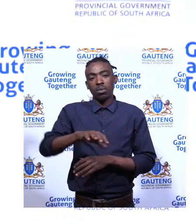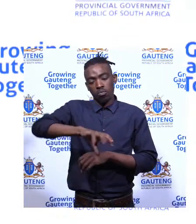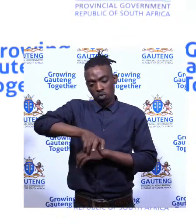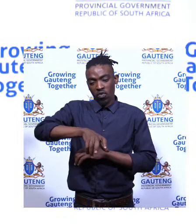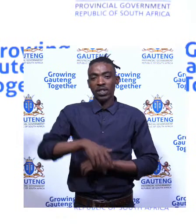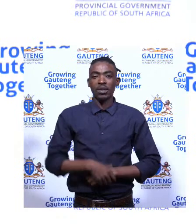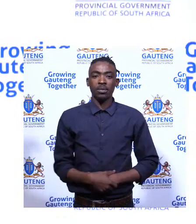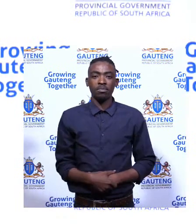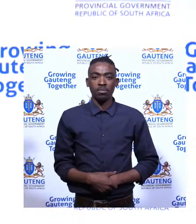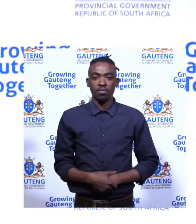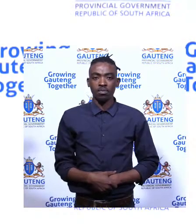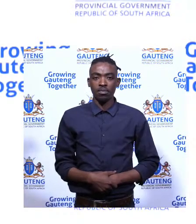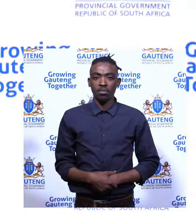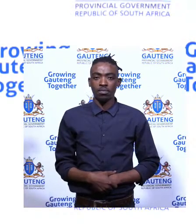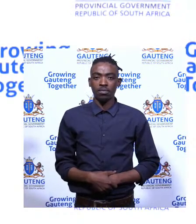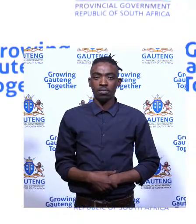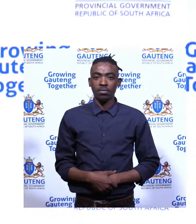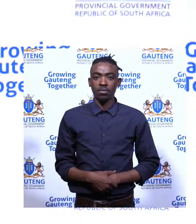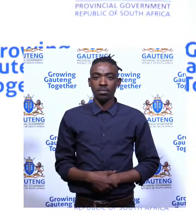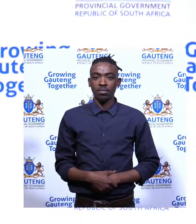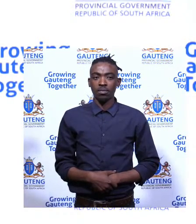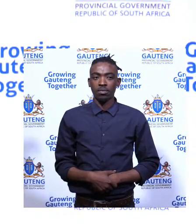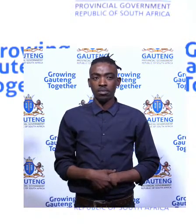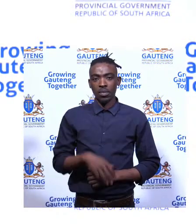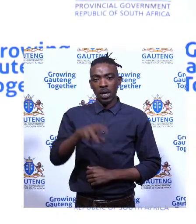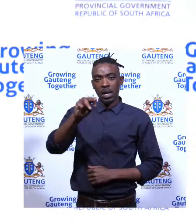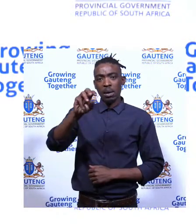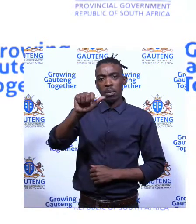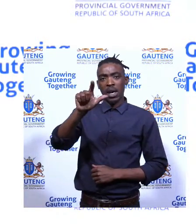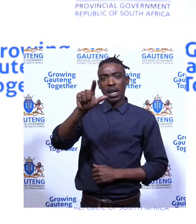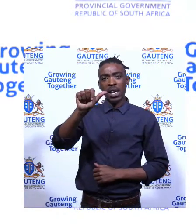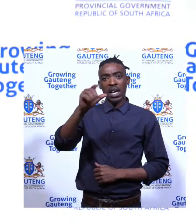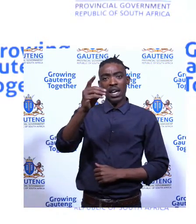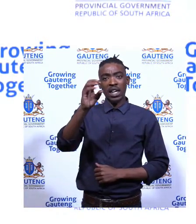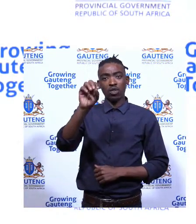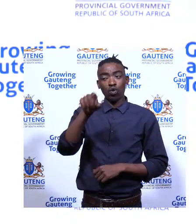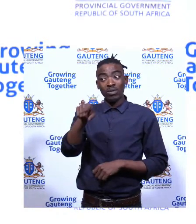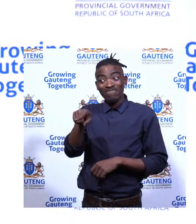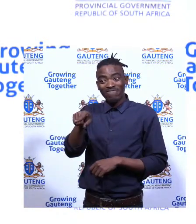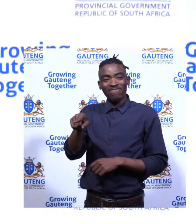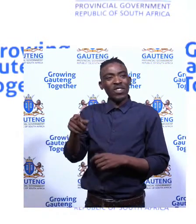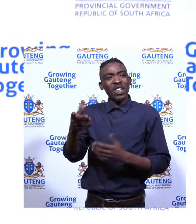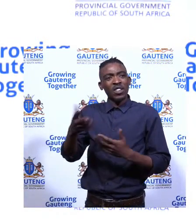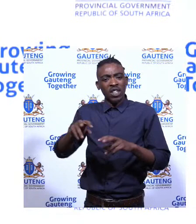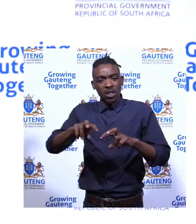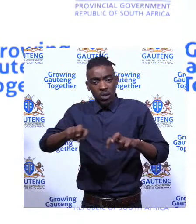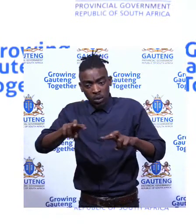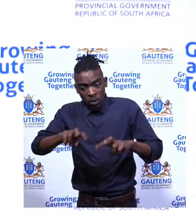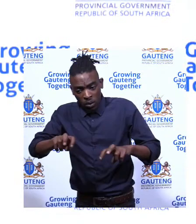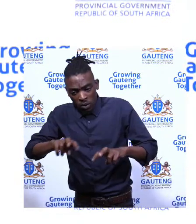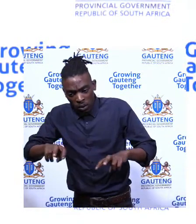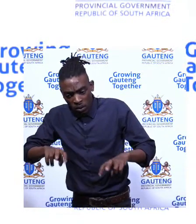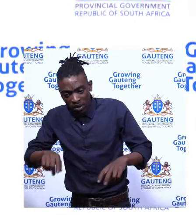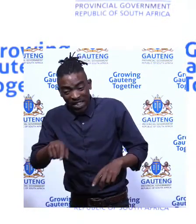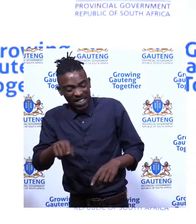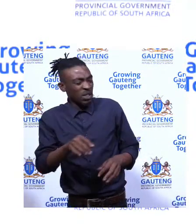macro level. Then following Prof. Bruce Melado's presentation, Gillian Murray from GCRO